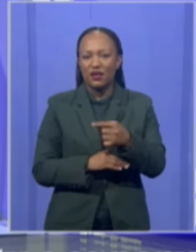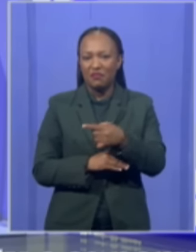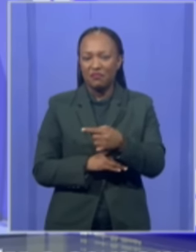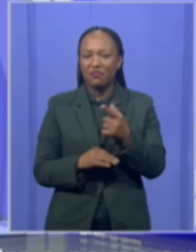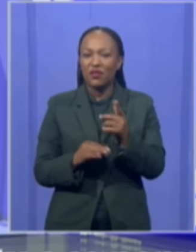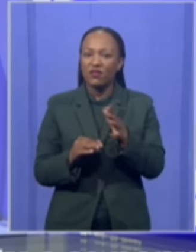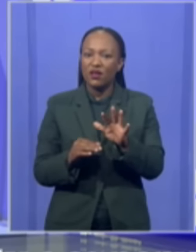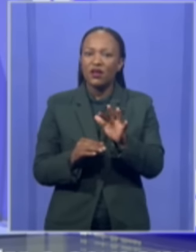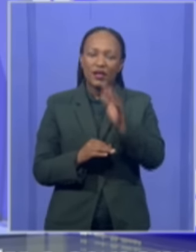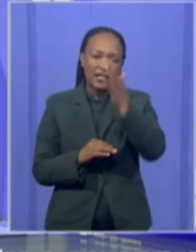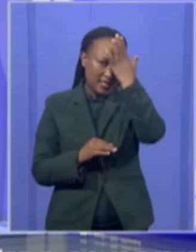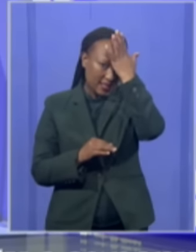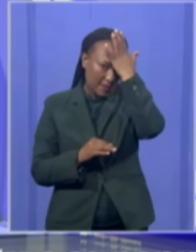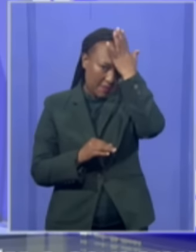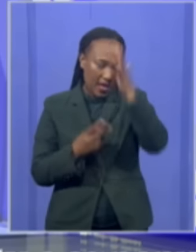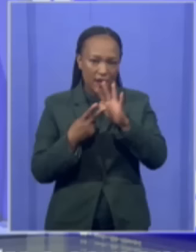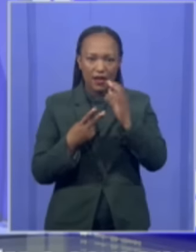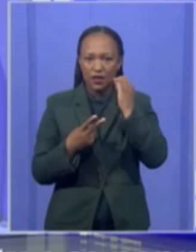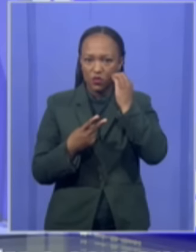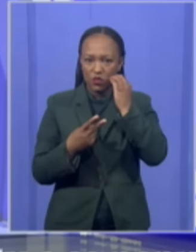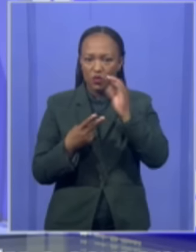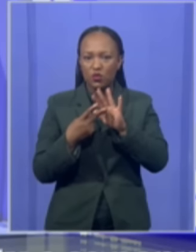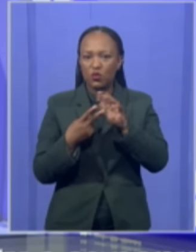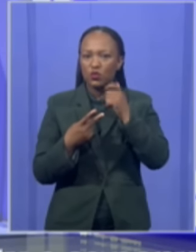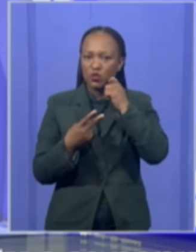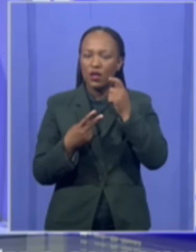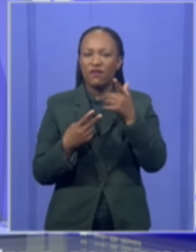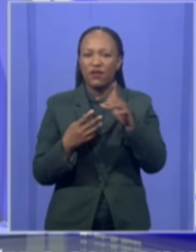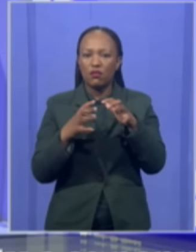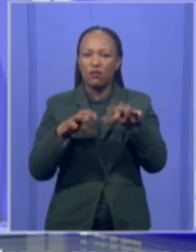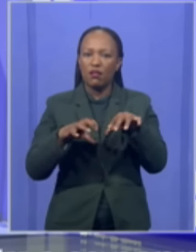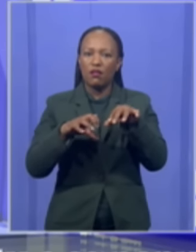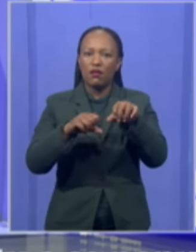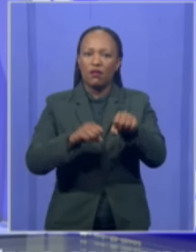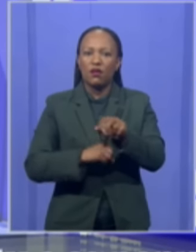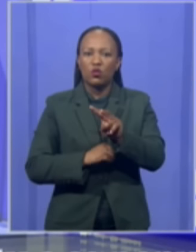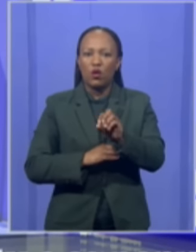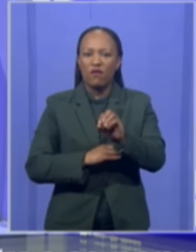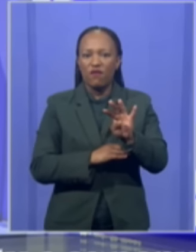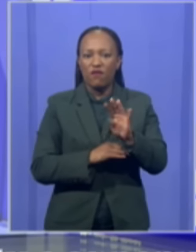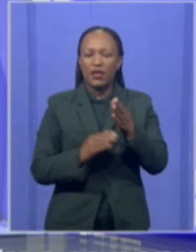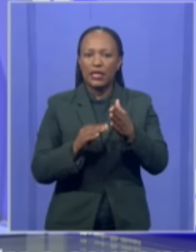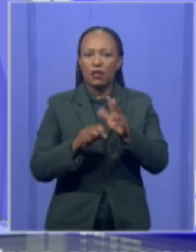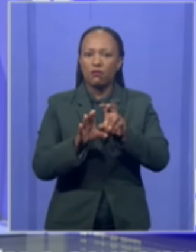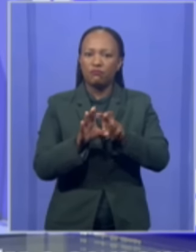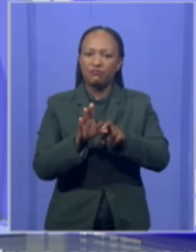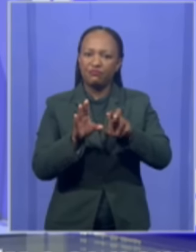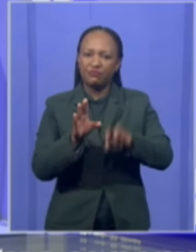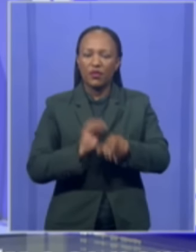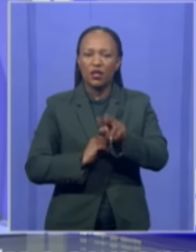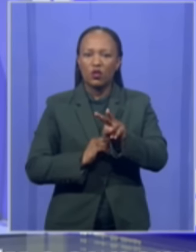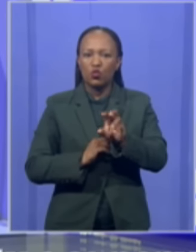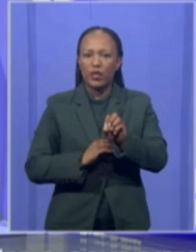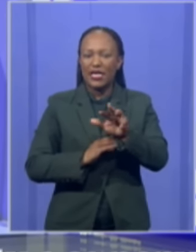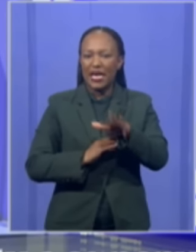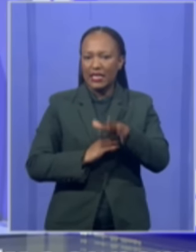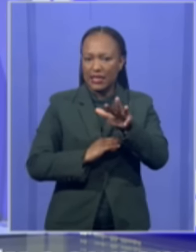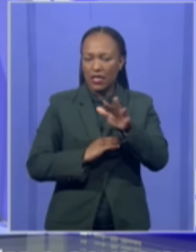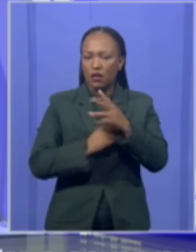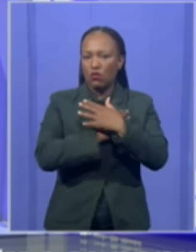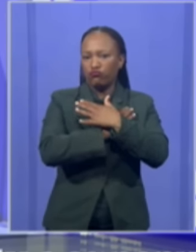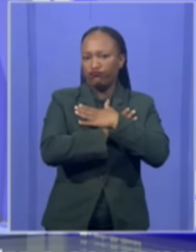wa ditaba tša Sepedi Sotho le Setswana ka ngola wa 2004 go fihla go rola mošomo ka ngwaga wa 2019. Maitemogelo